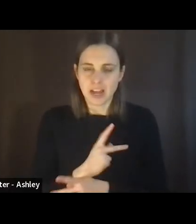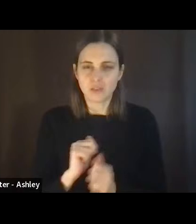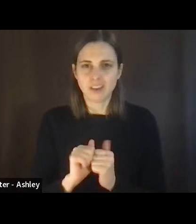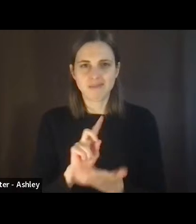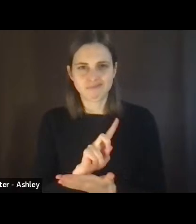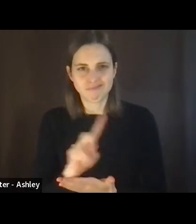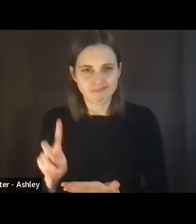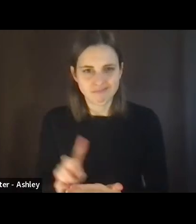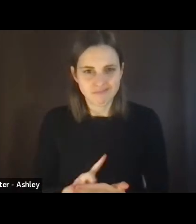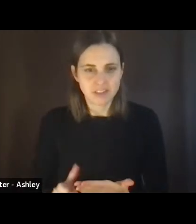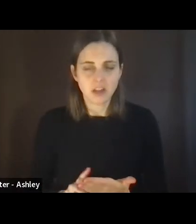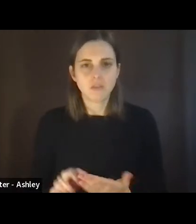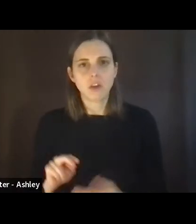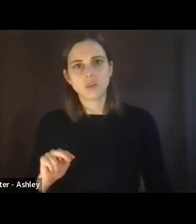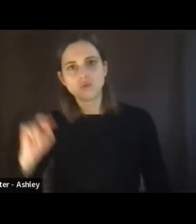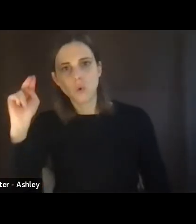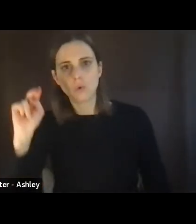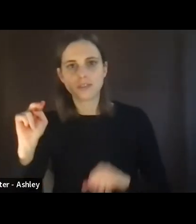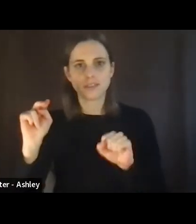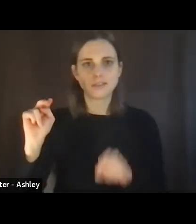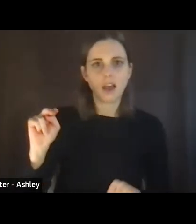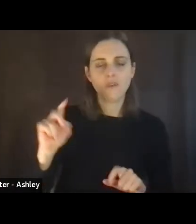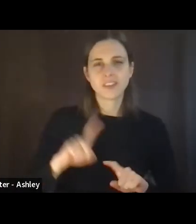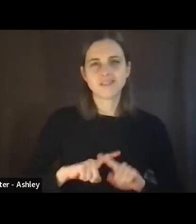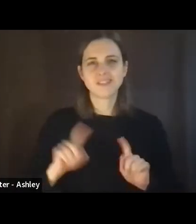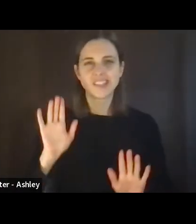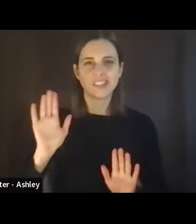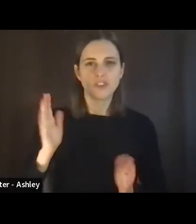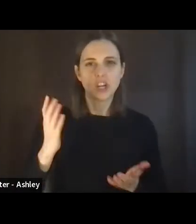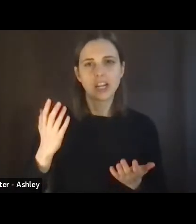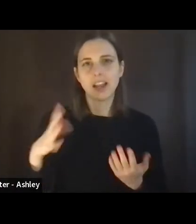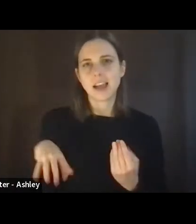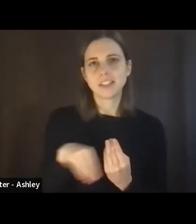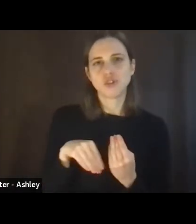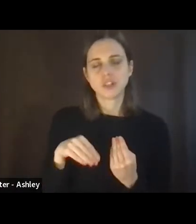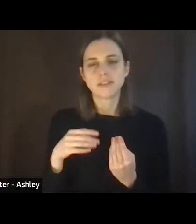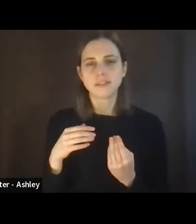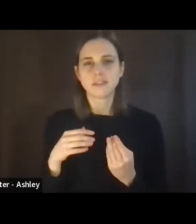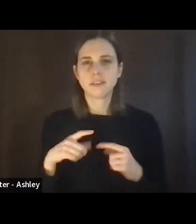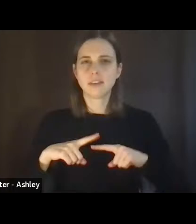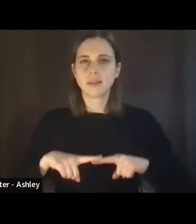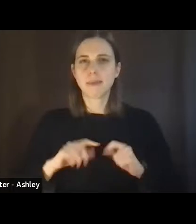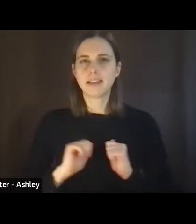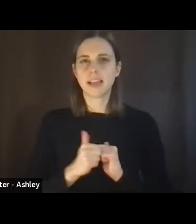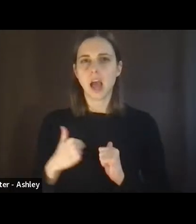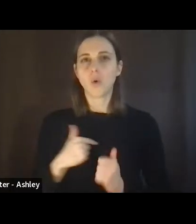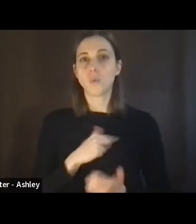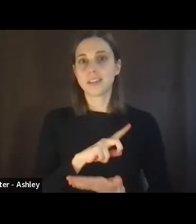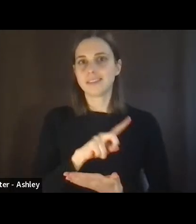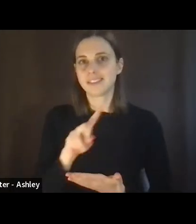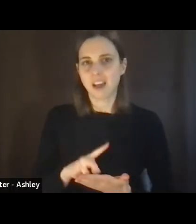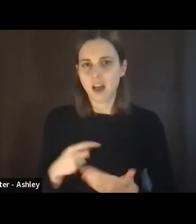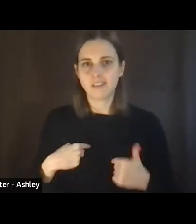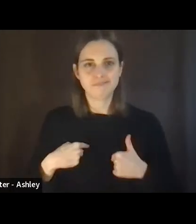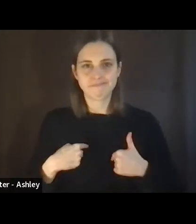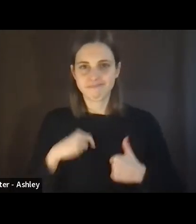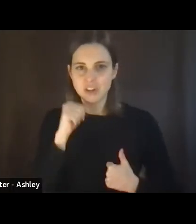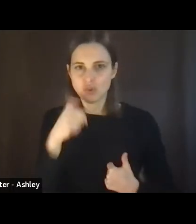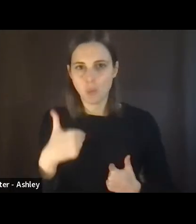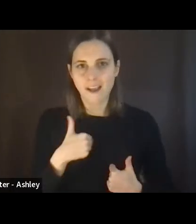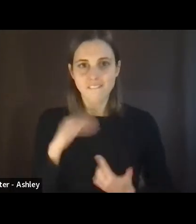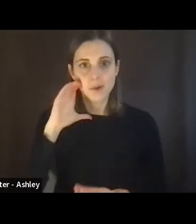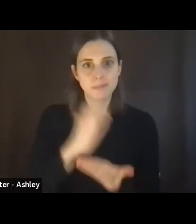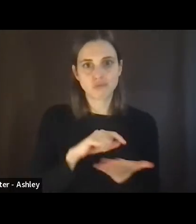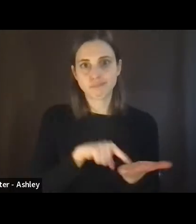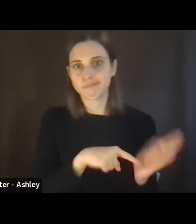There are some different additions. It's kind of how you balance the design. So I don't have a design graphic here I can get into, unfortunately, with you,